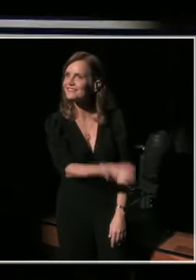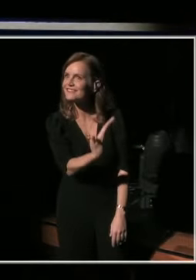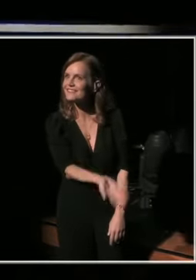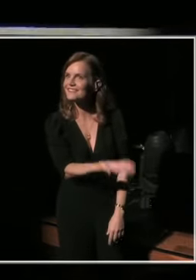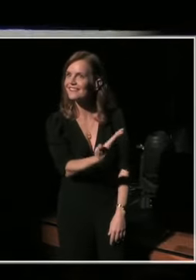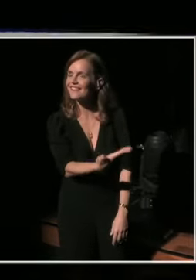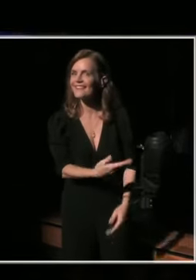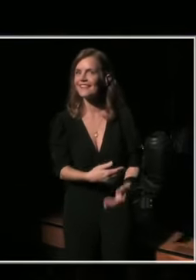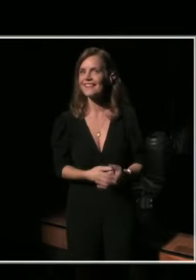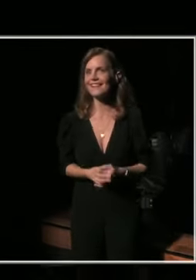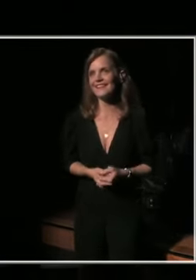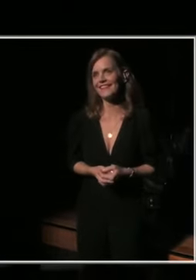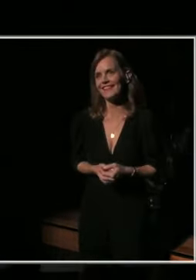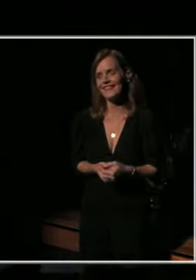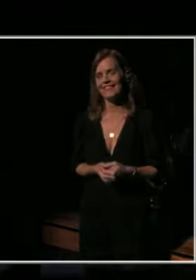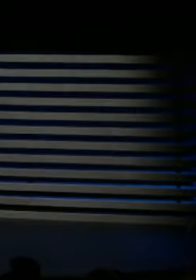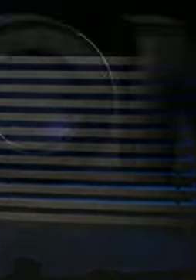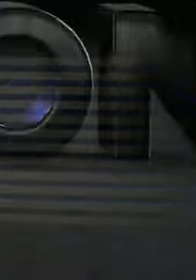nomination.